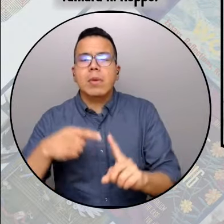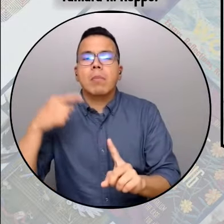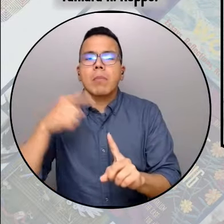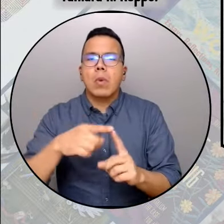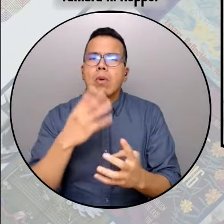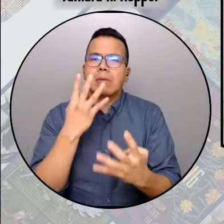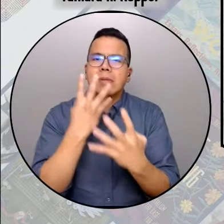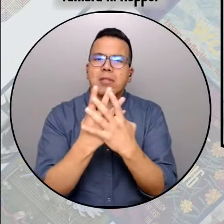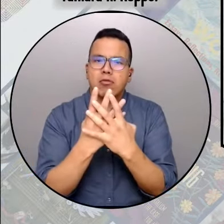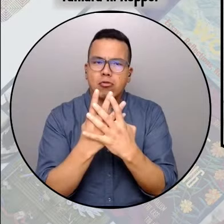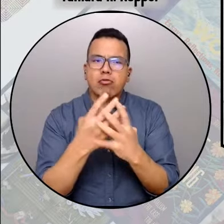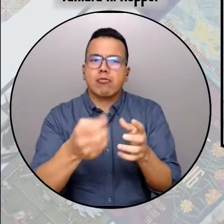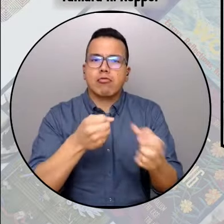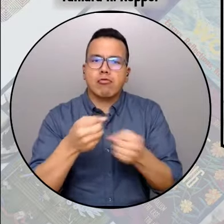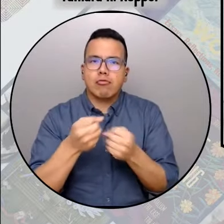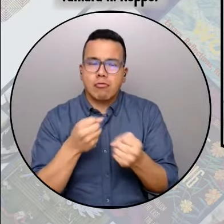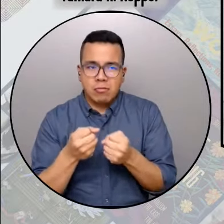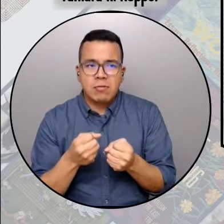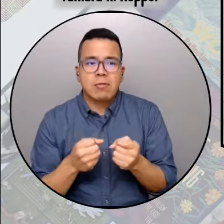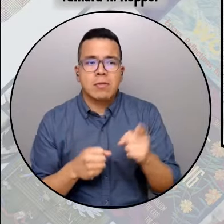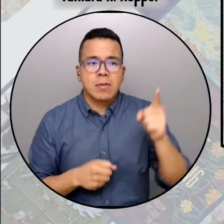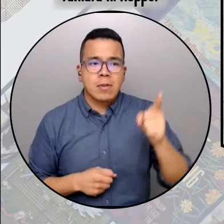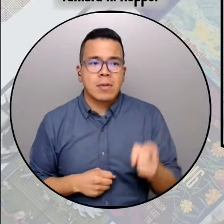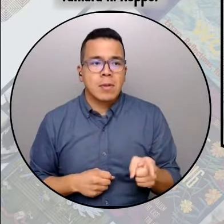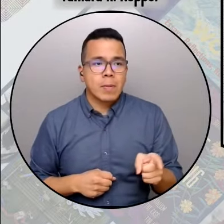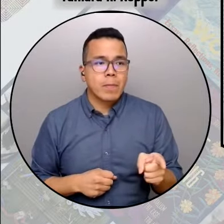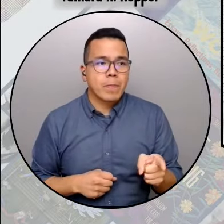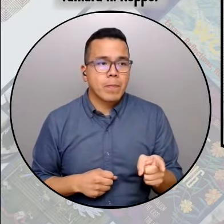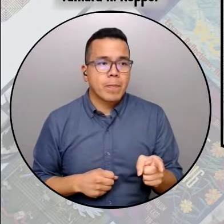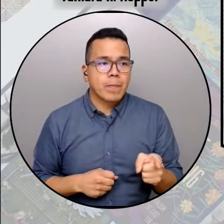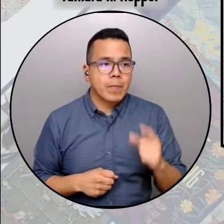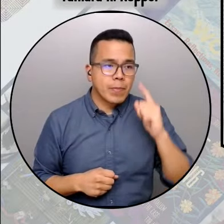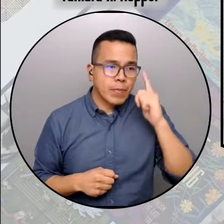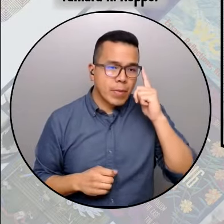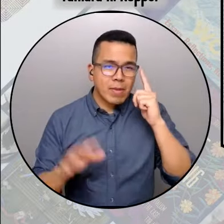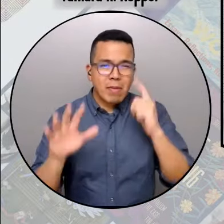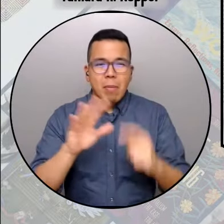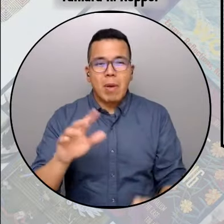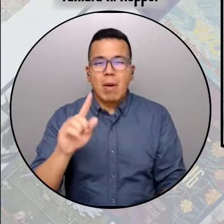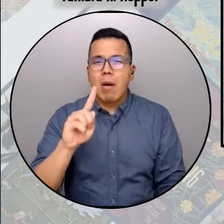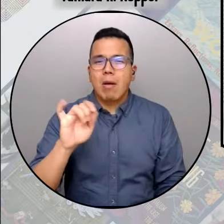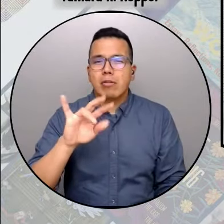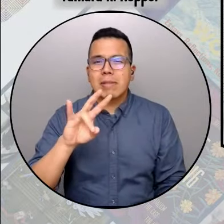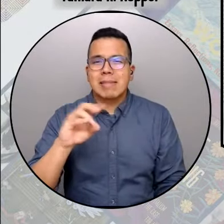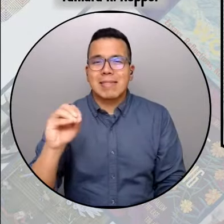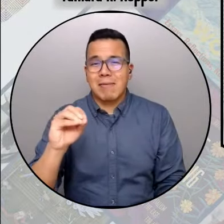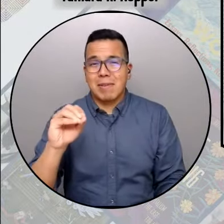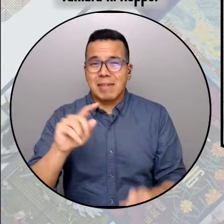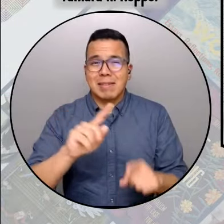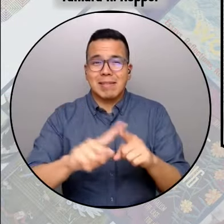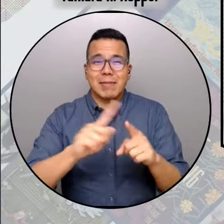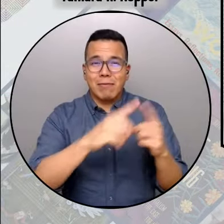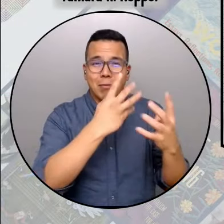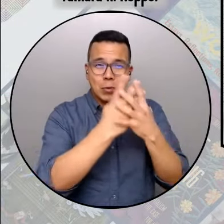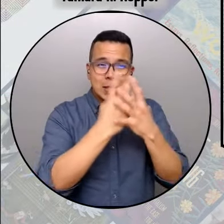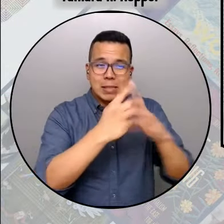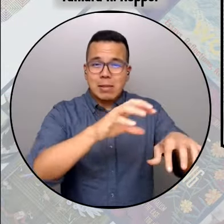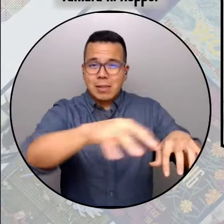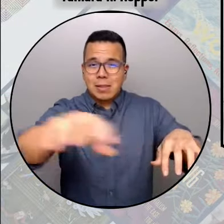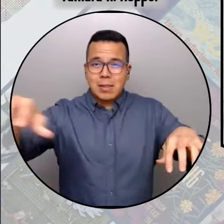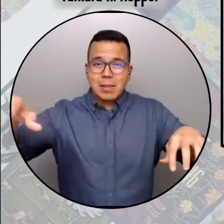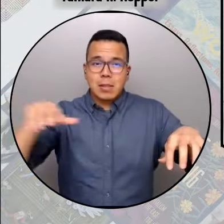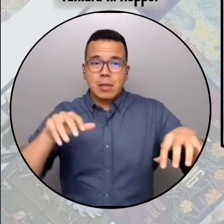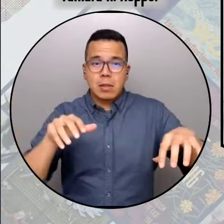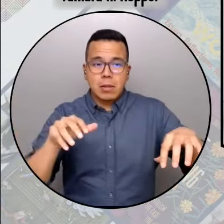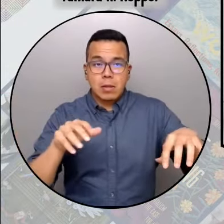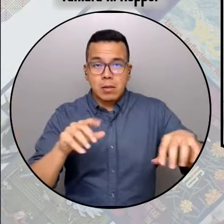And this is, for example, there's like about 170, you know, facilities that they list, but they also